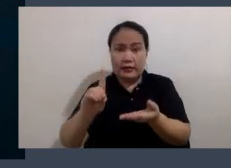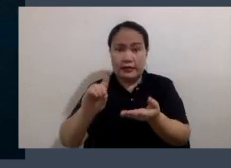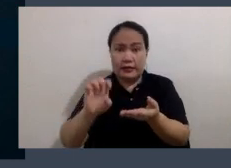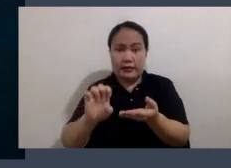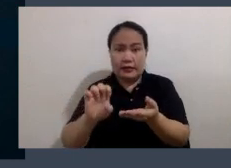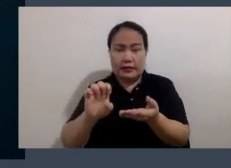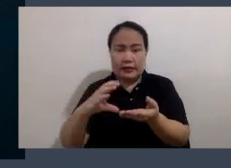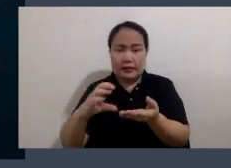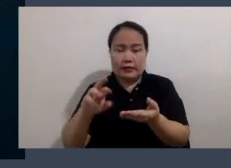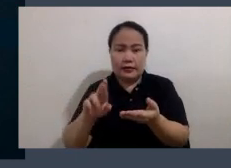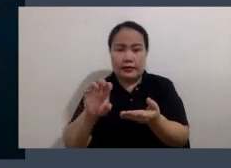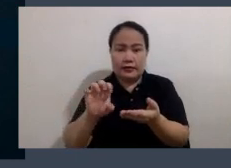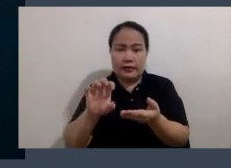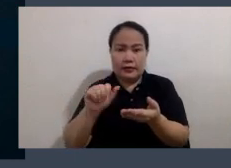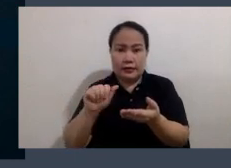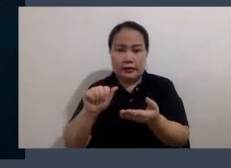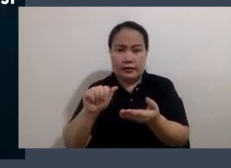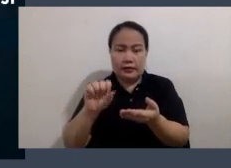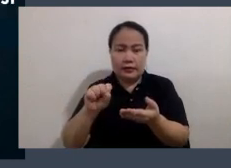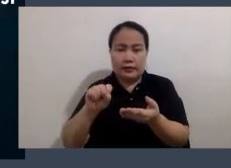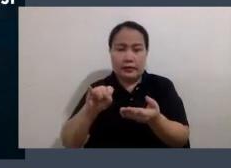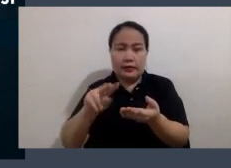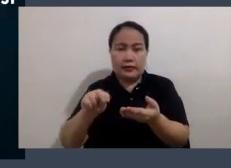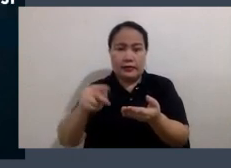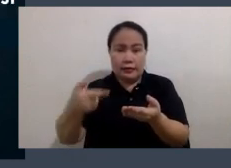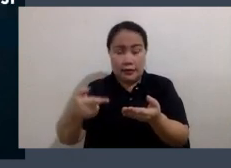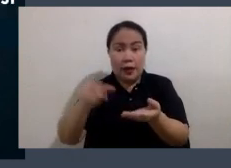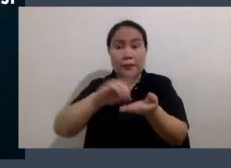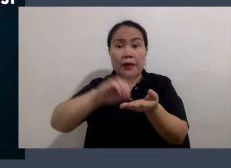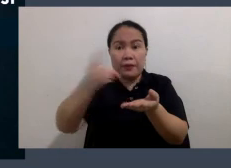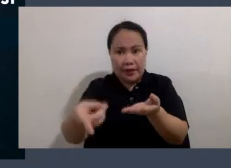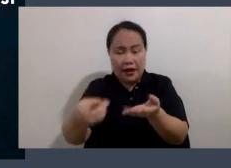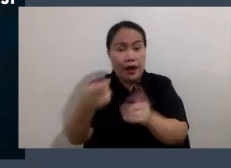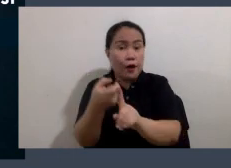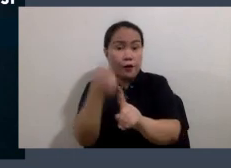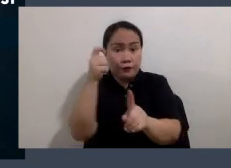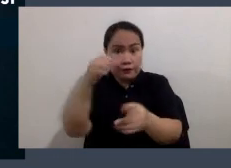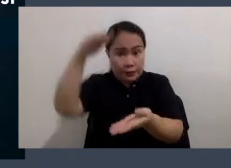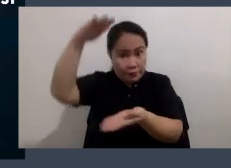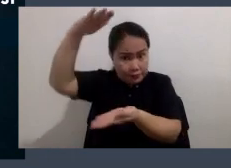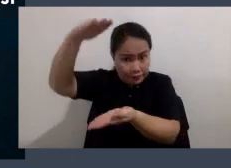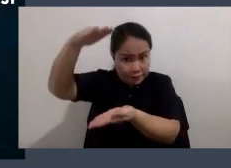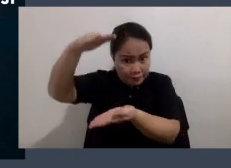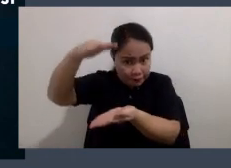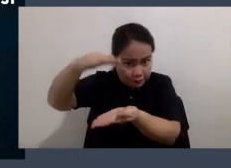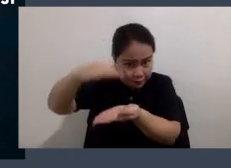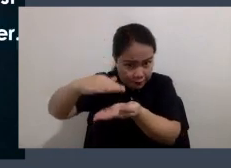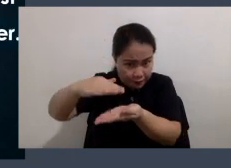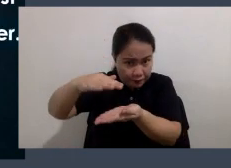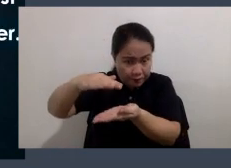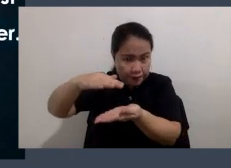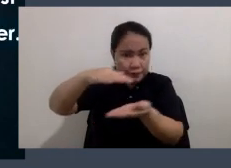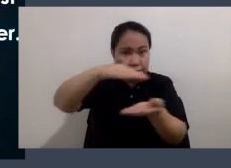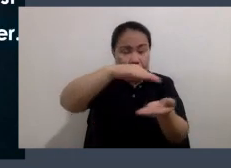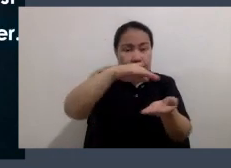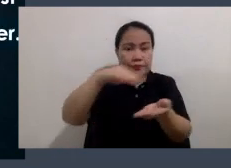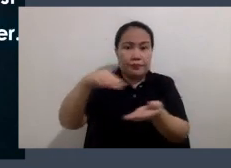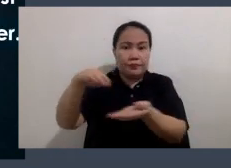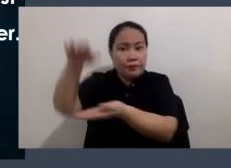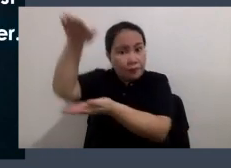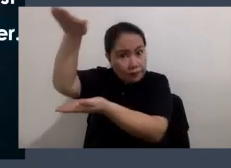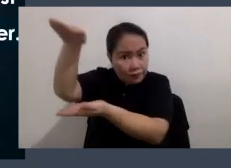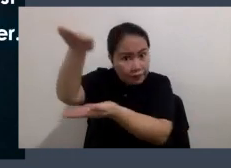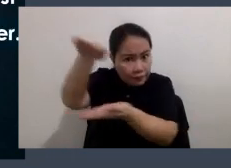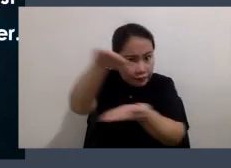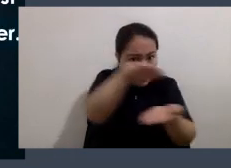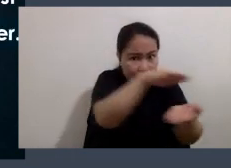nating descending order, simula sa mataas na value pababa. Alright, so let us